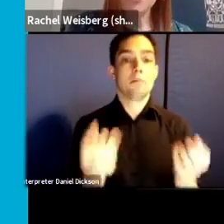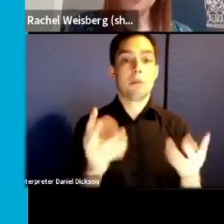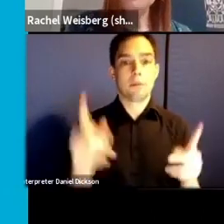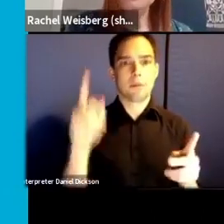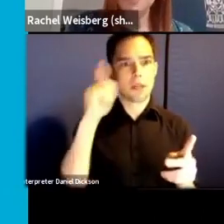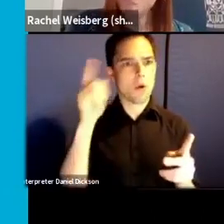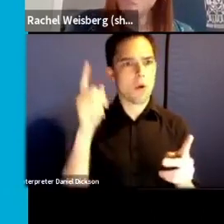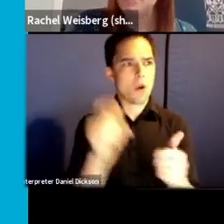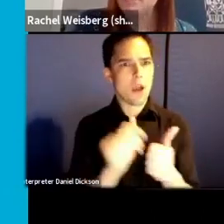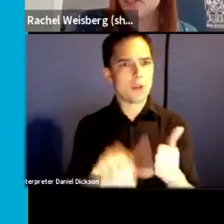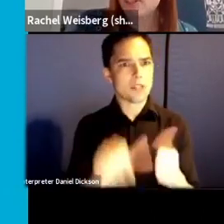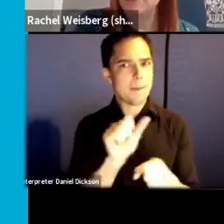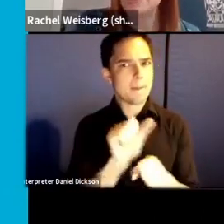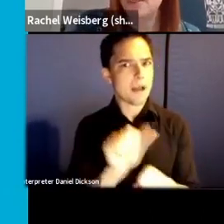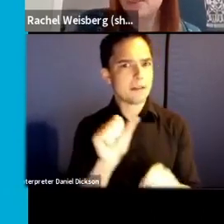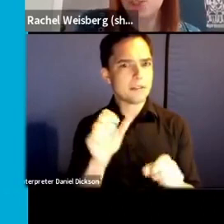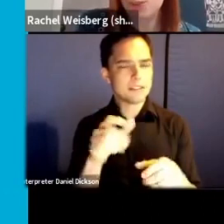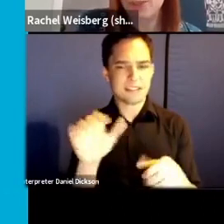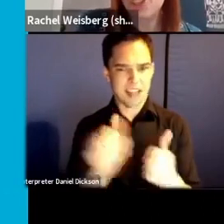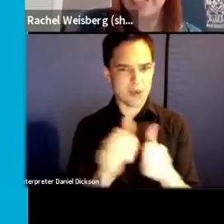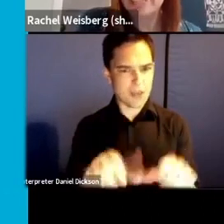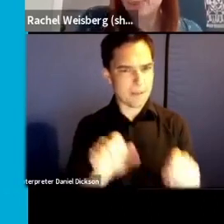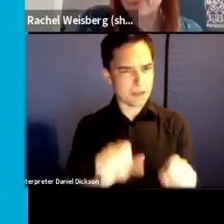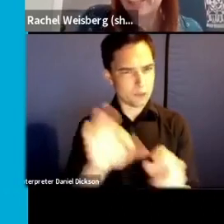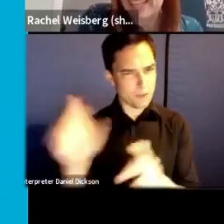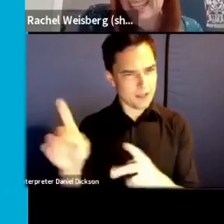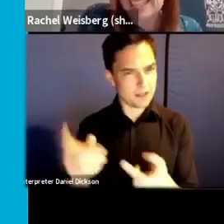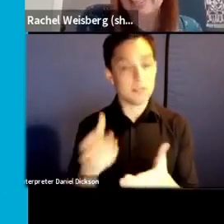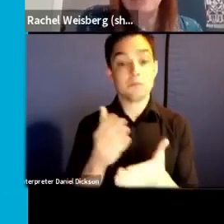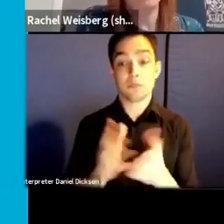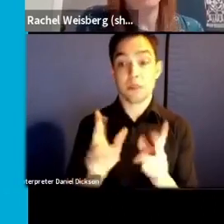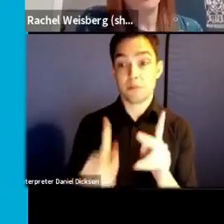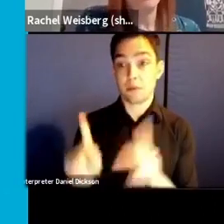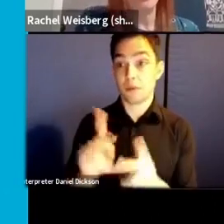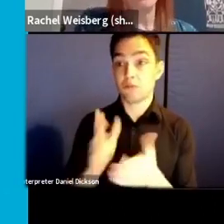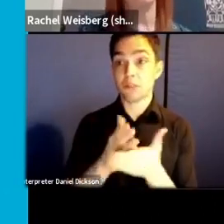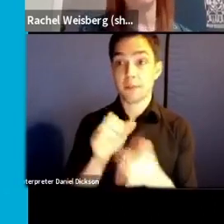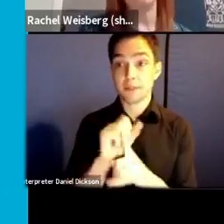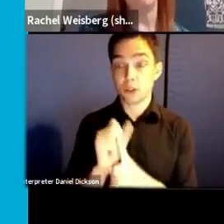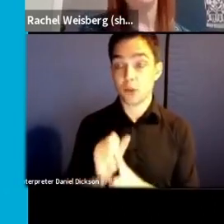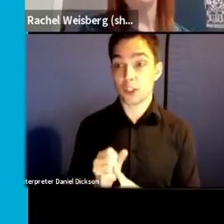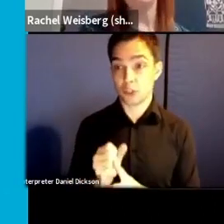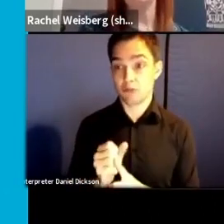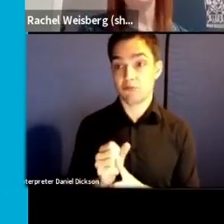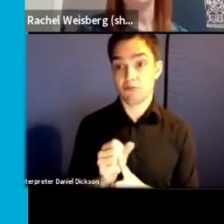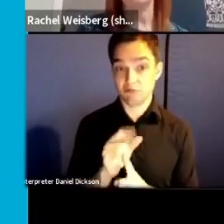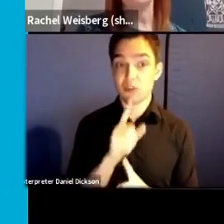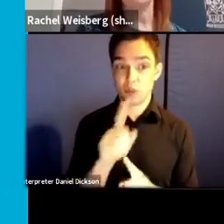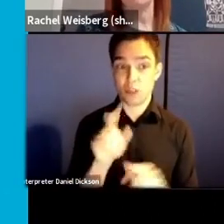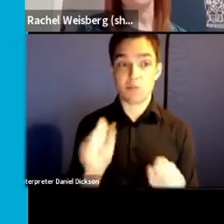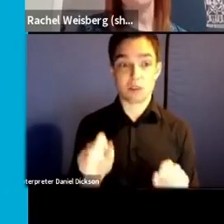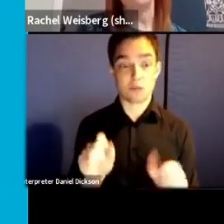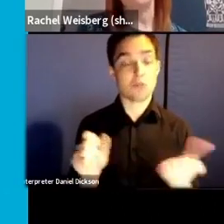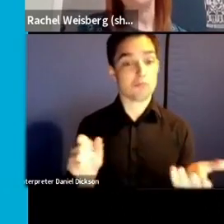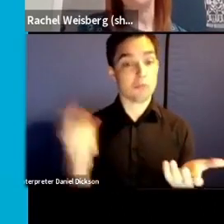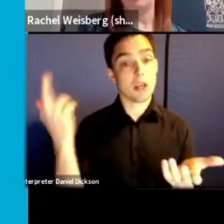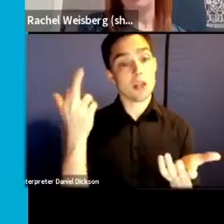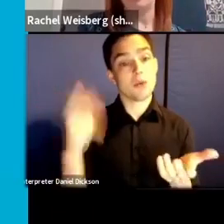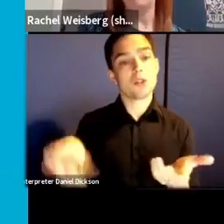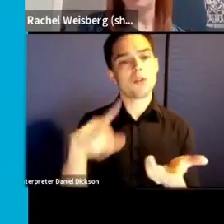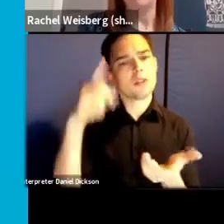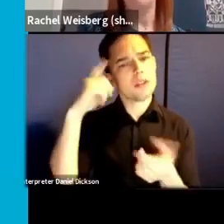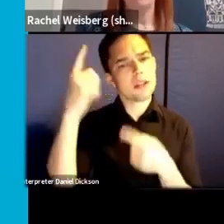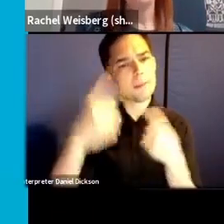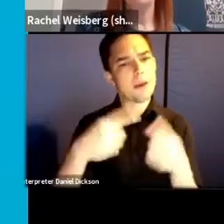well, how is that even possible? But for some people and in some situations, it really is. And the reason why is you think about what your